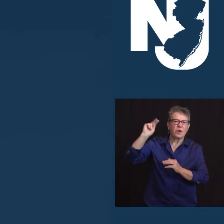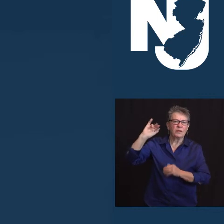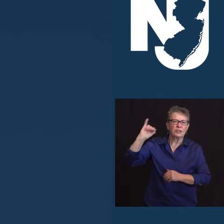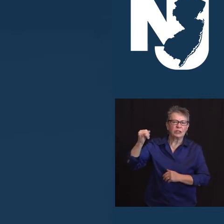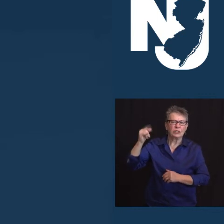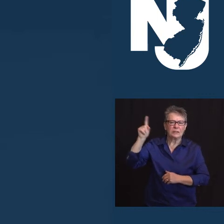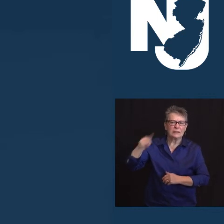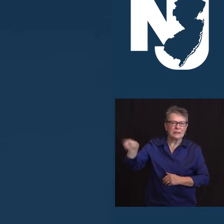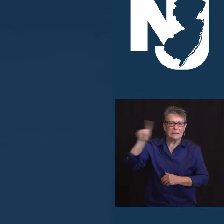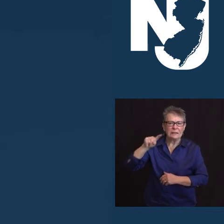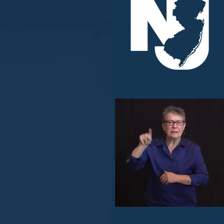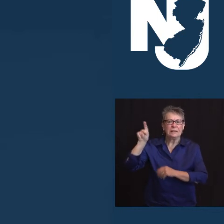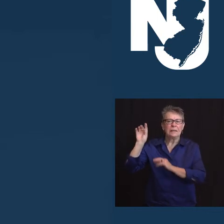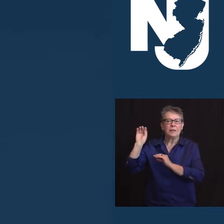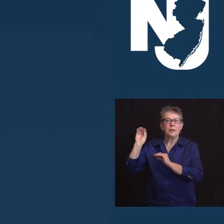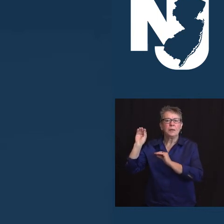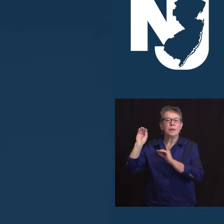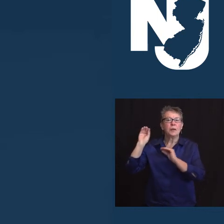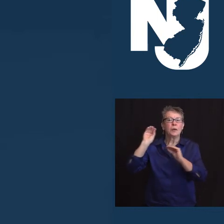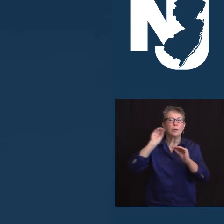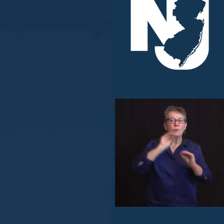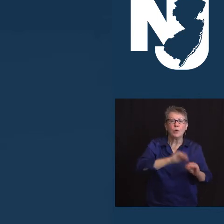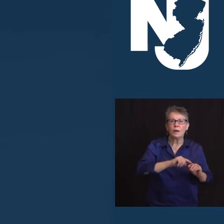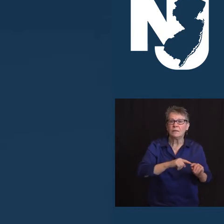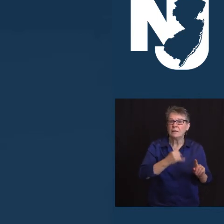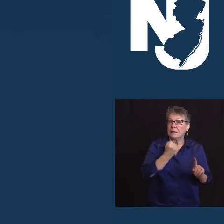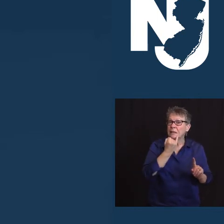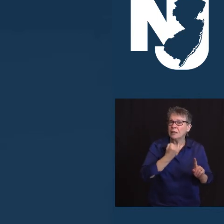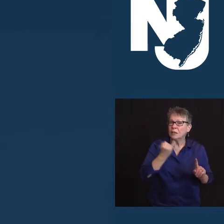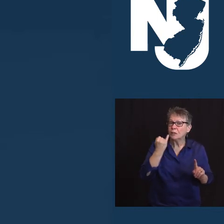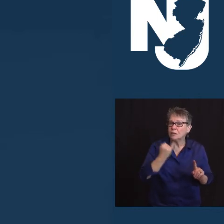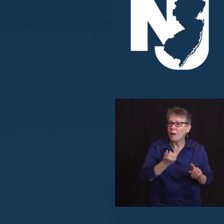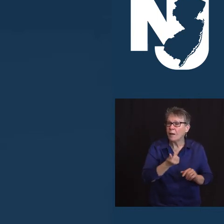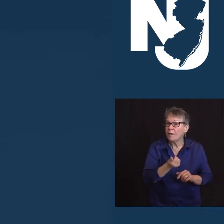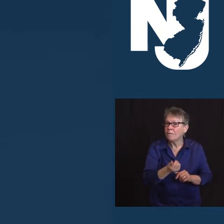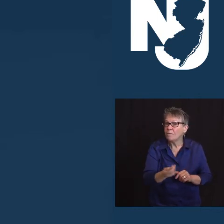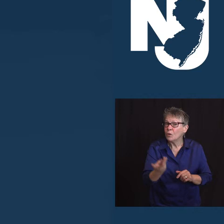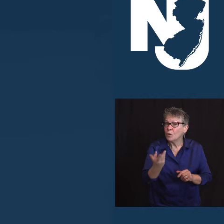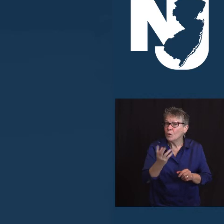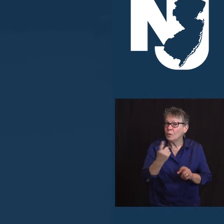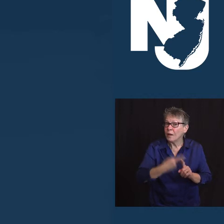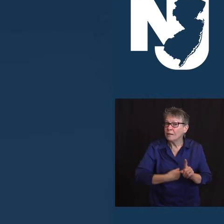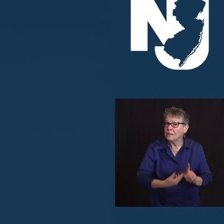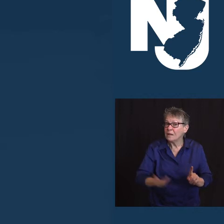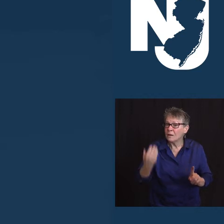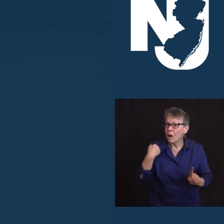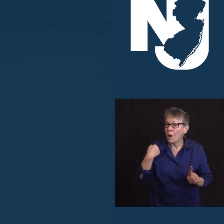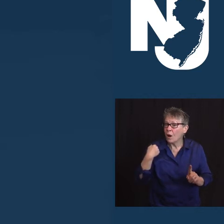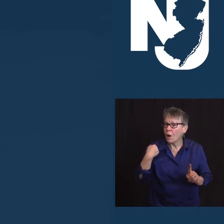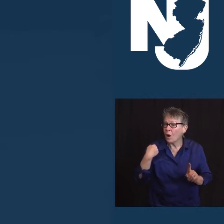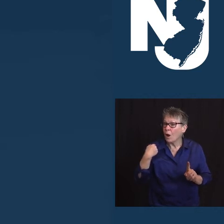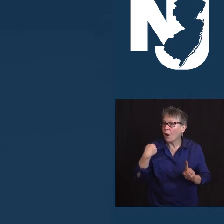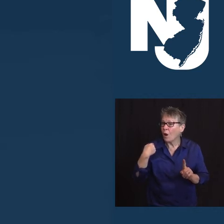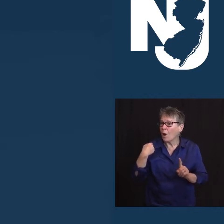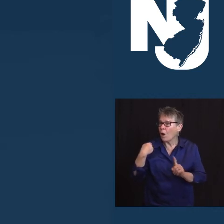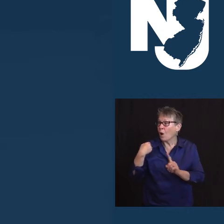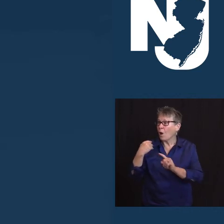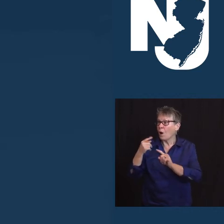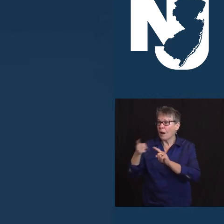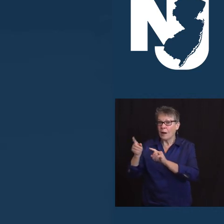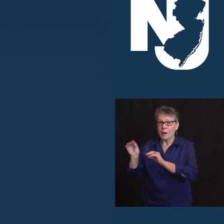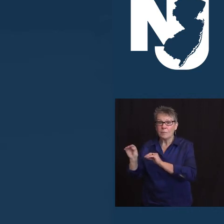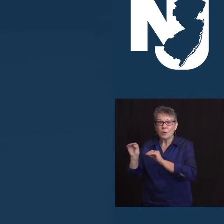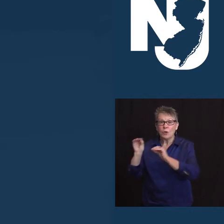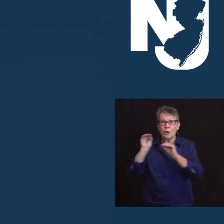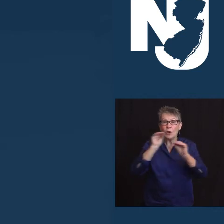several months ago to join several of his children who had emigrated there. I've never been to Safed, but it's a renowned community in